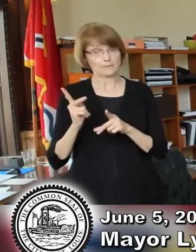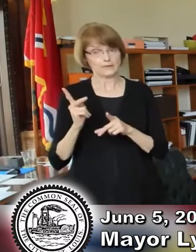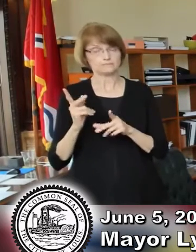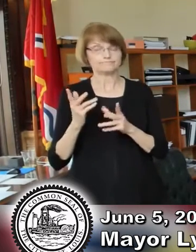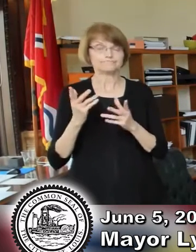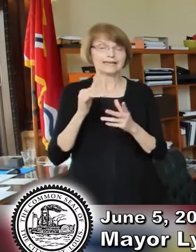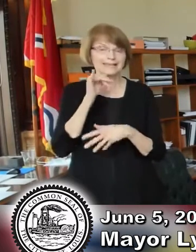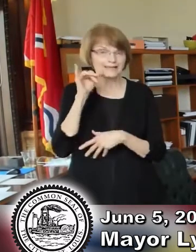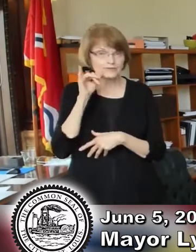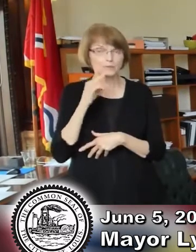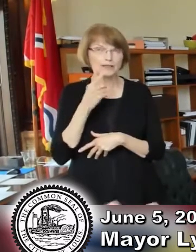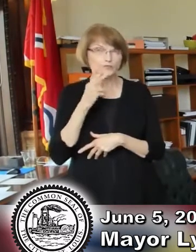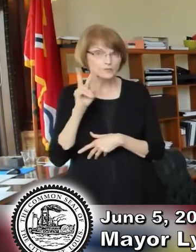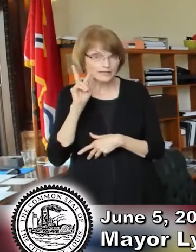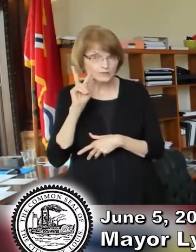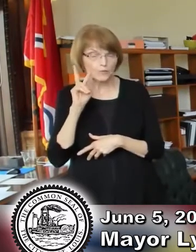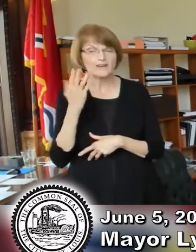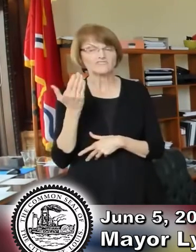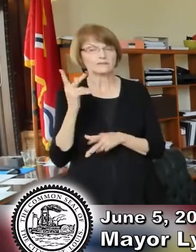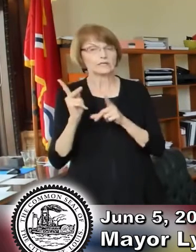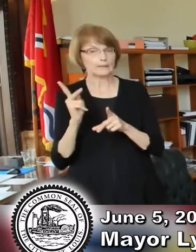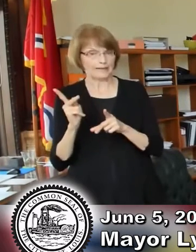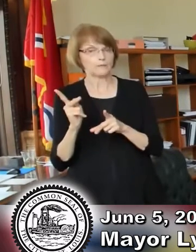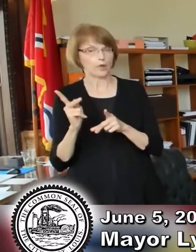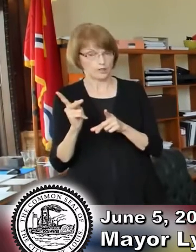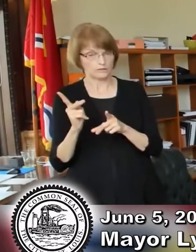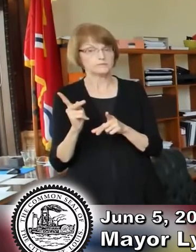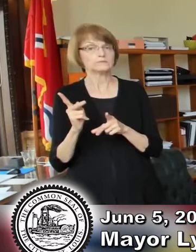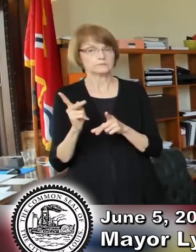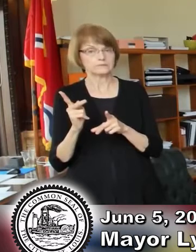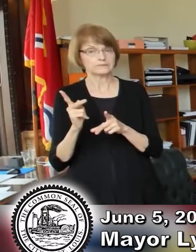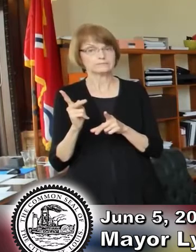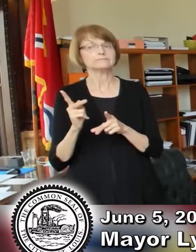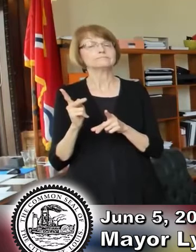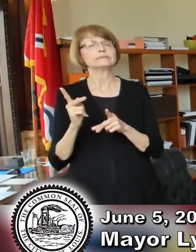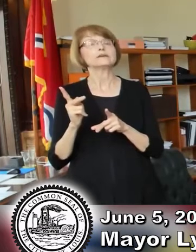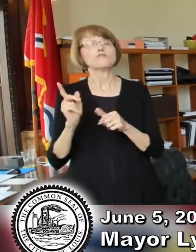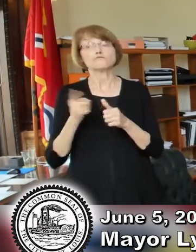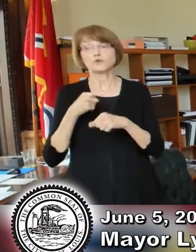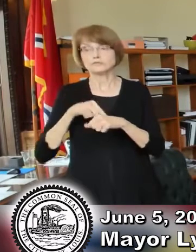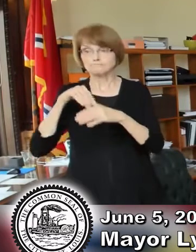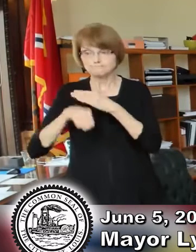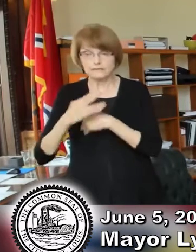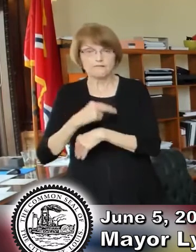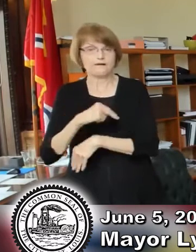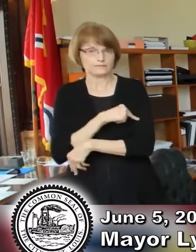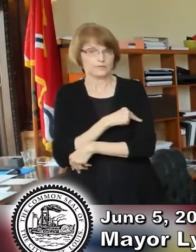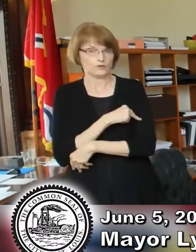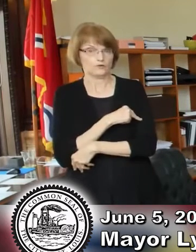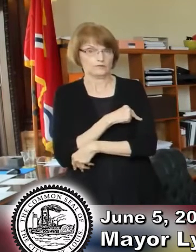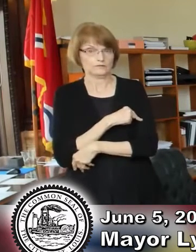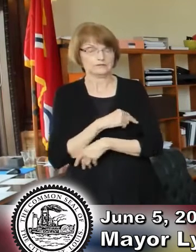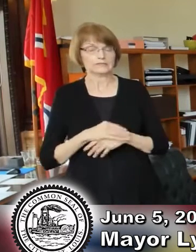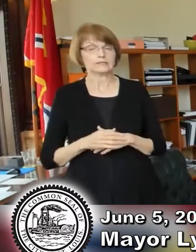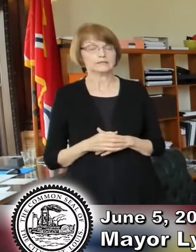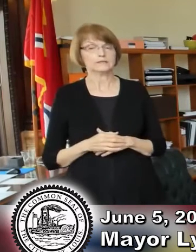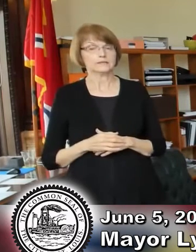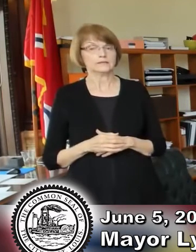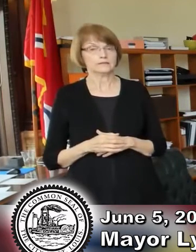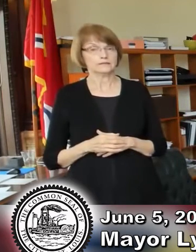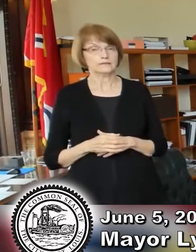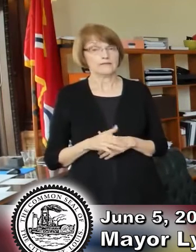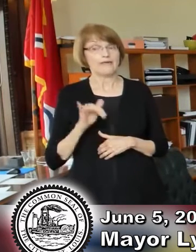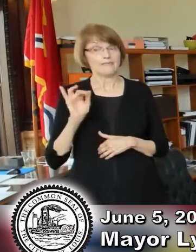I say yesterday, it's really 2 days ago, 15 people that were admitted to the hospital. So that